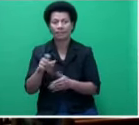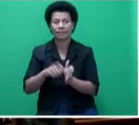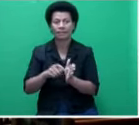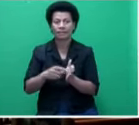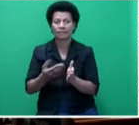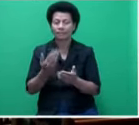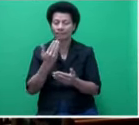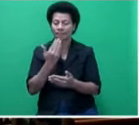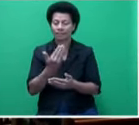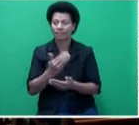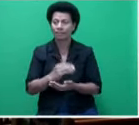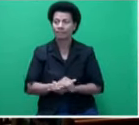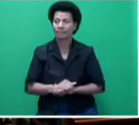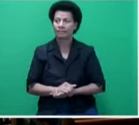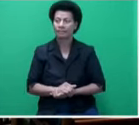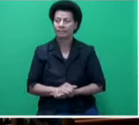thank you.